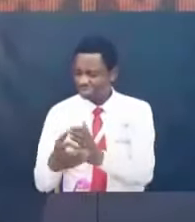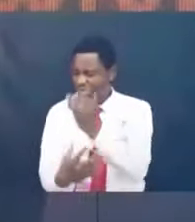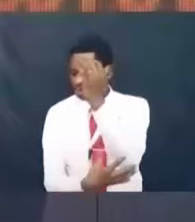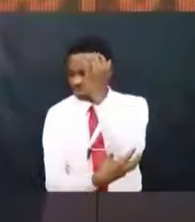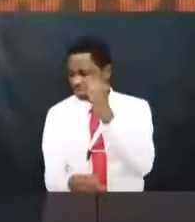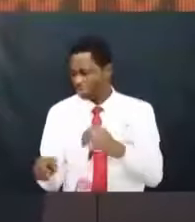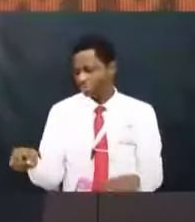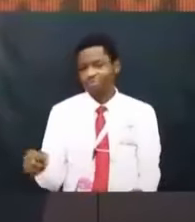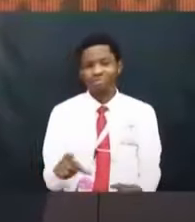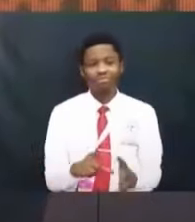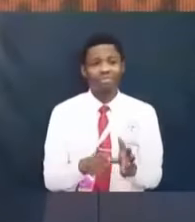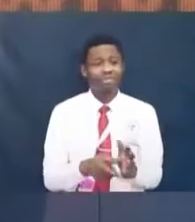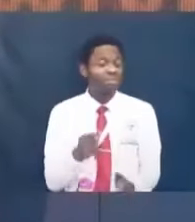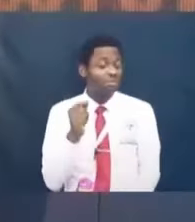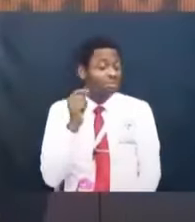own ears,